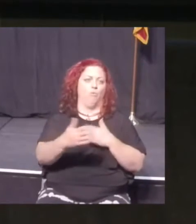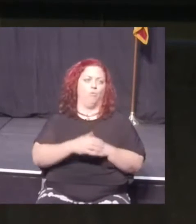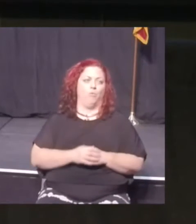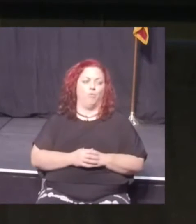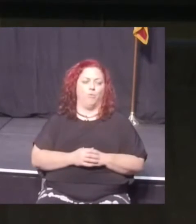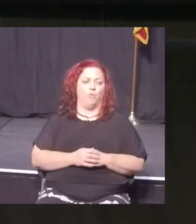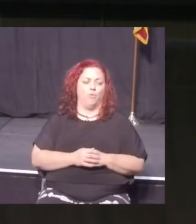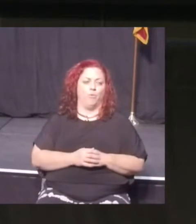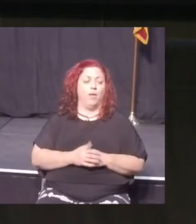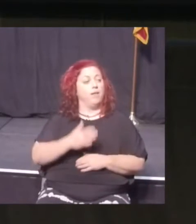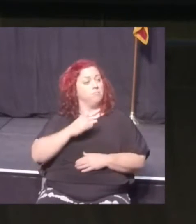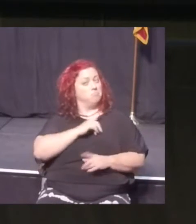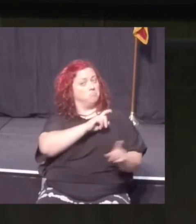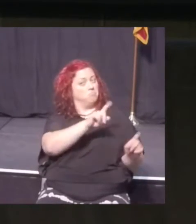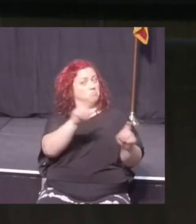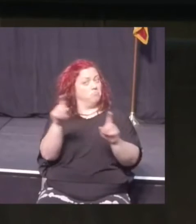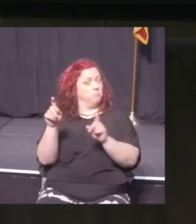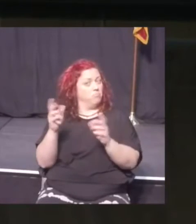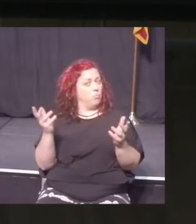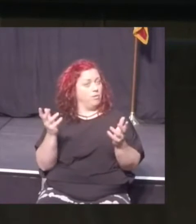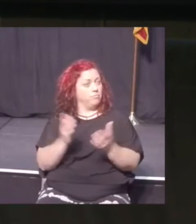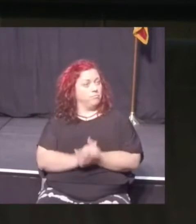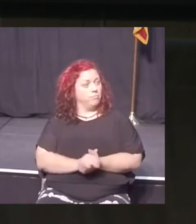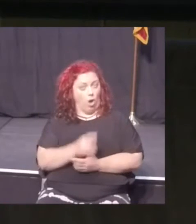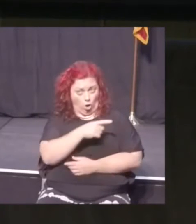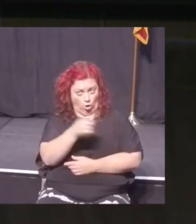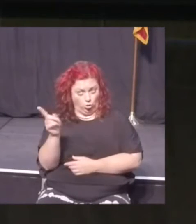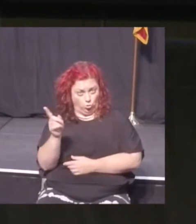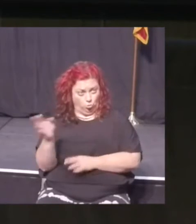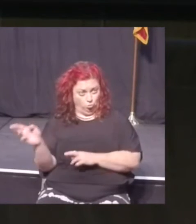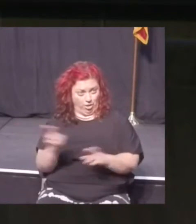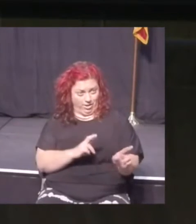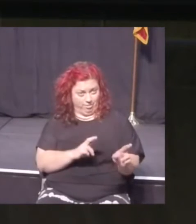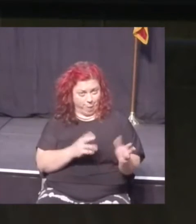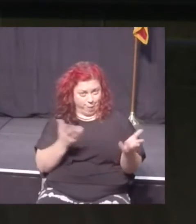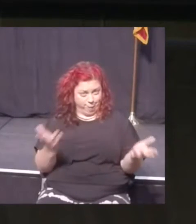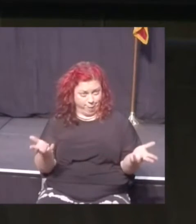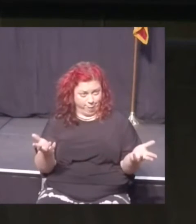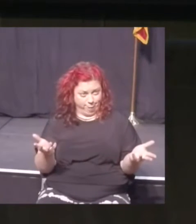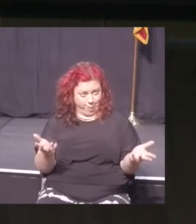confidence. My question to you is, are you ready?